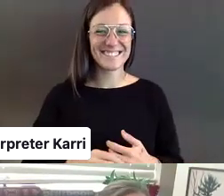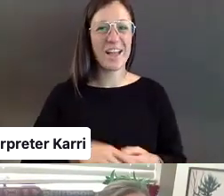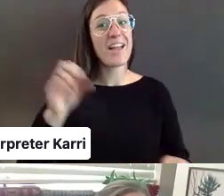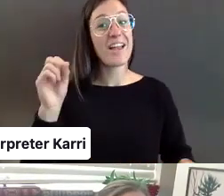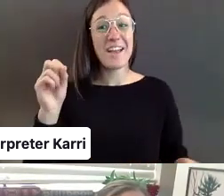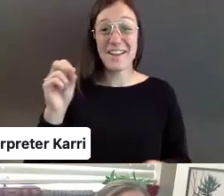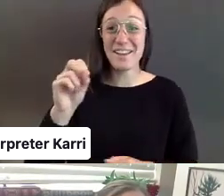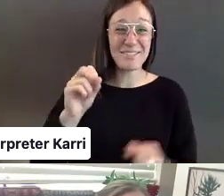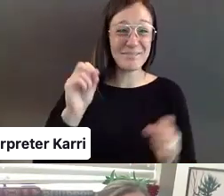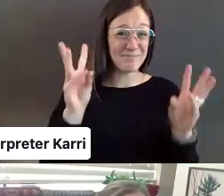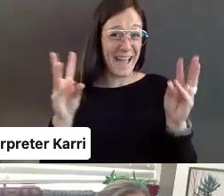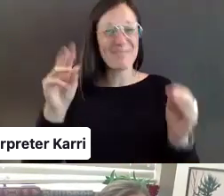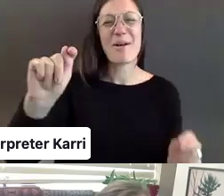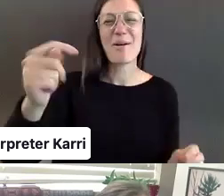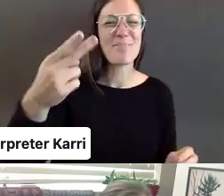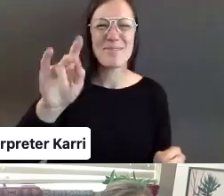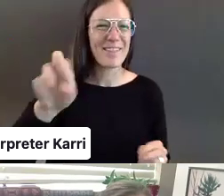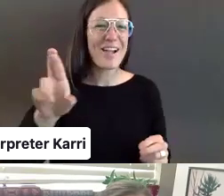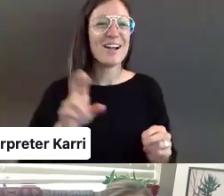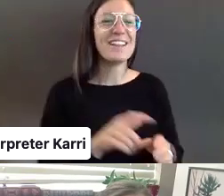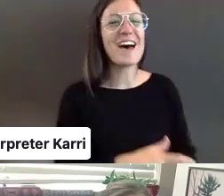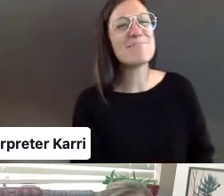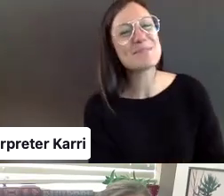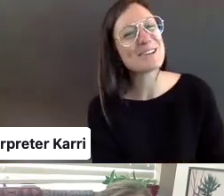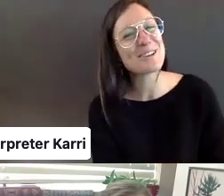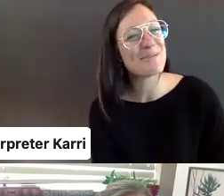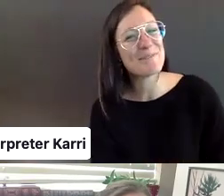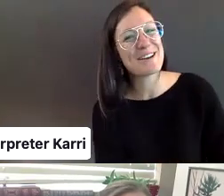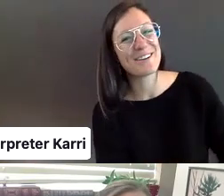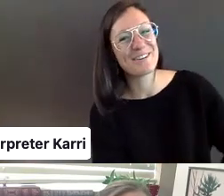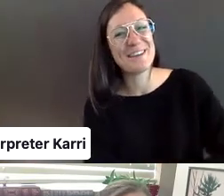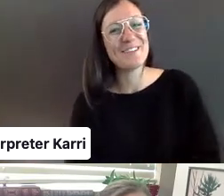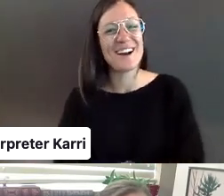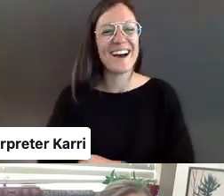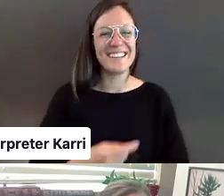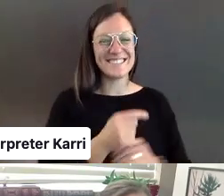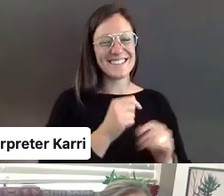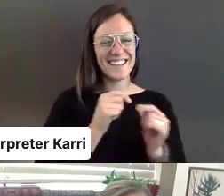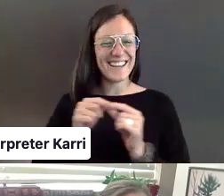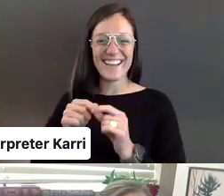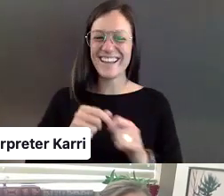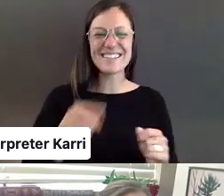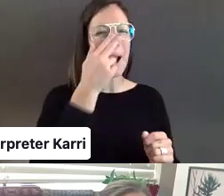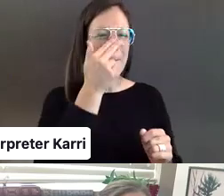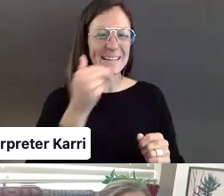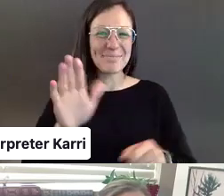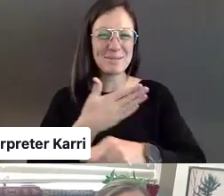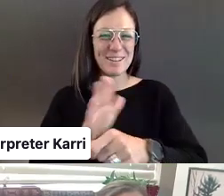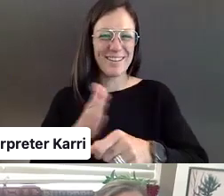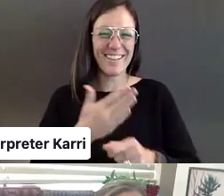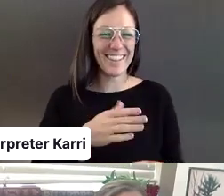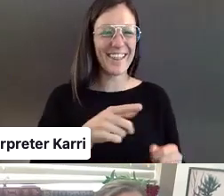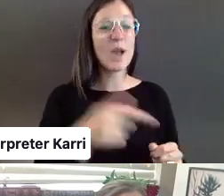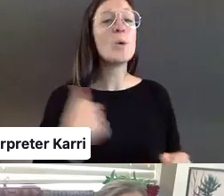a musical. Thriller. Yeah. Thriller. I mean, You look, sing so Felicia well. and I sort of did a musical comedy direct musical. together. We've done